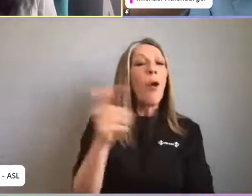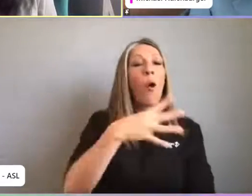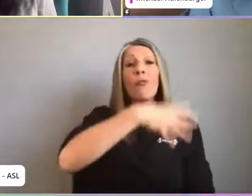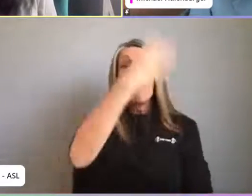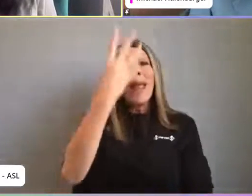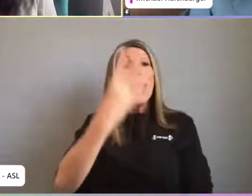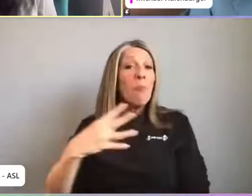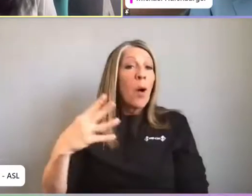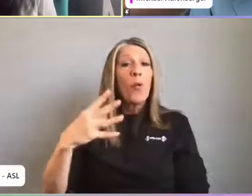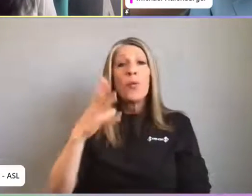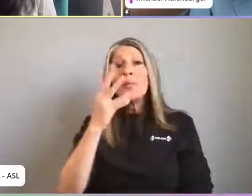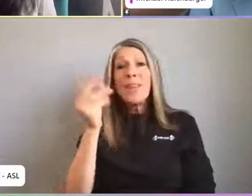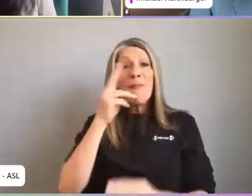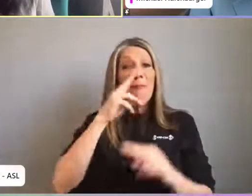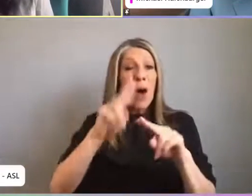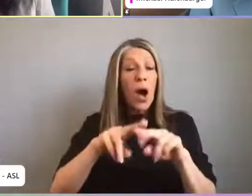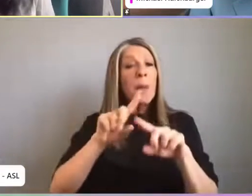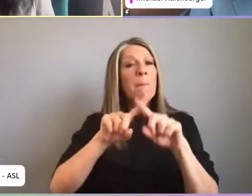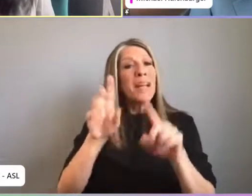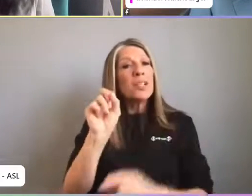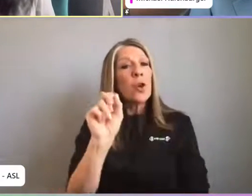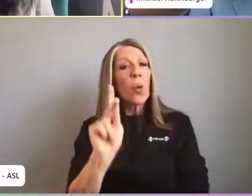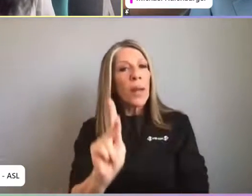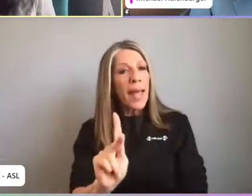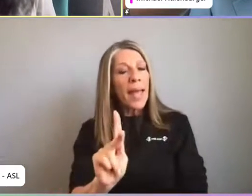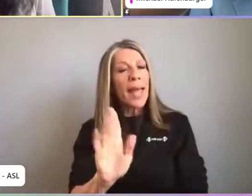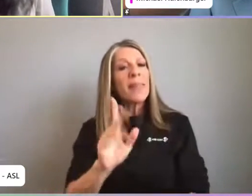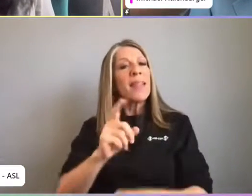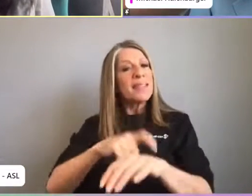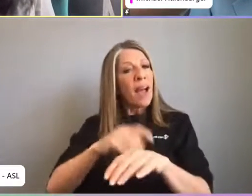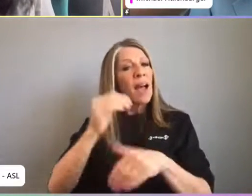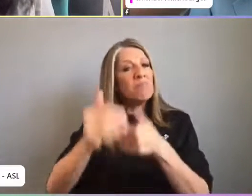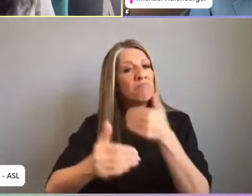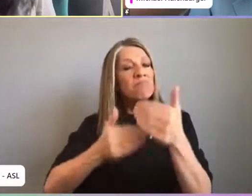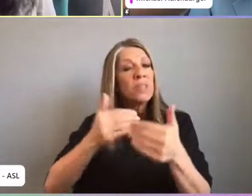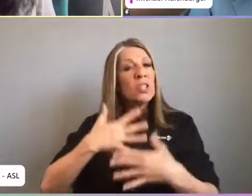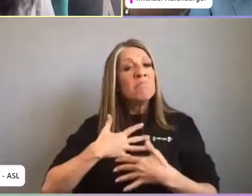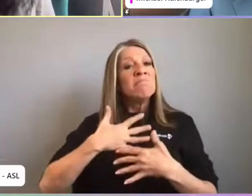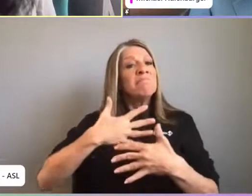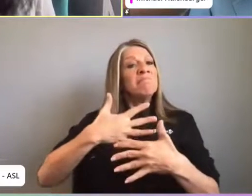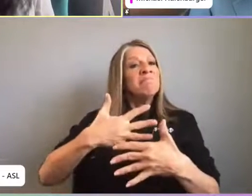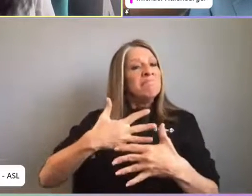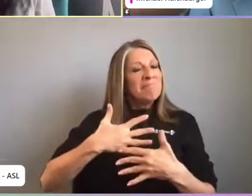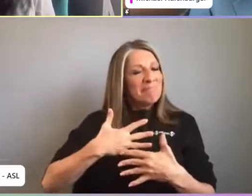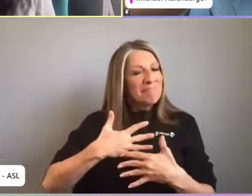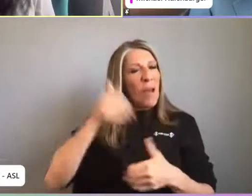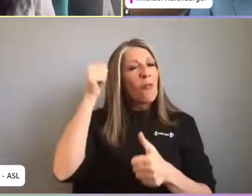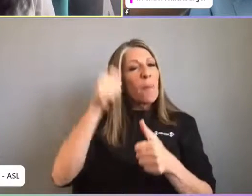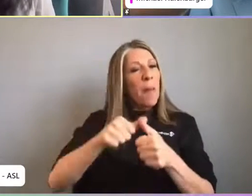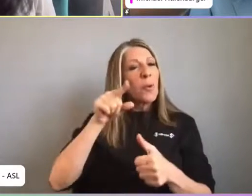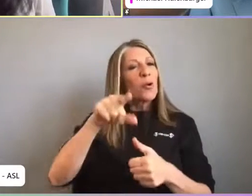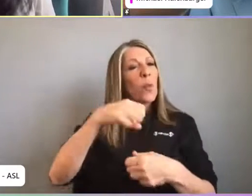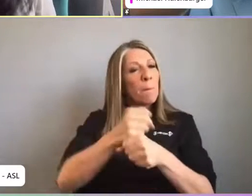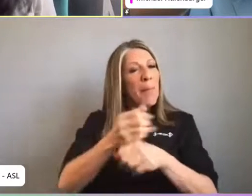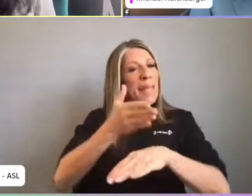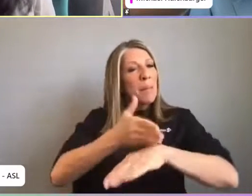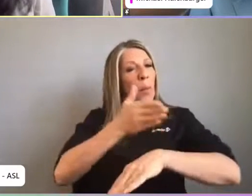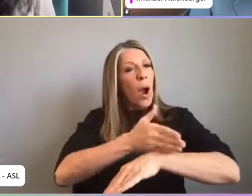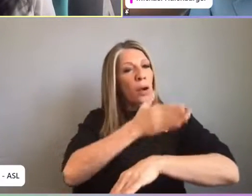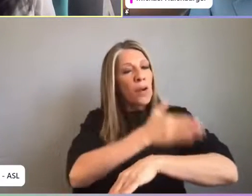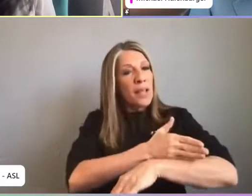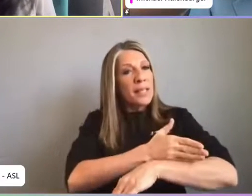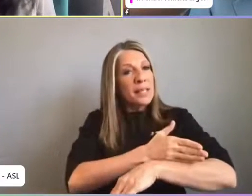fun, but it's okay that it takes time. Just breathe. Remember you're making progress and that